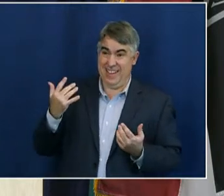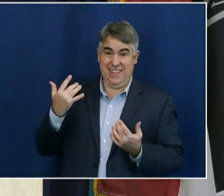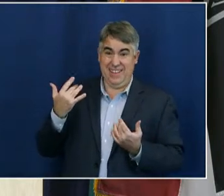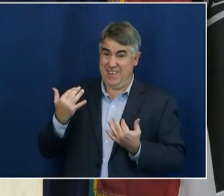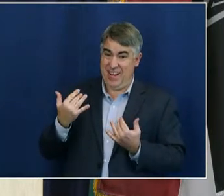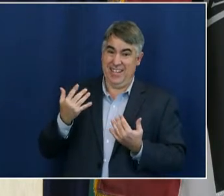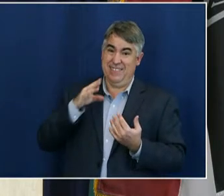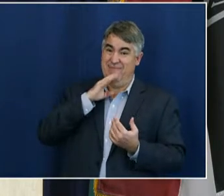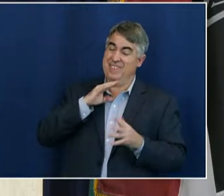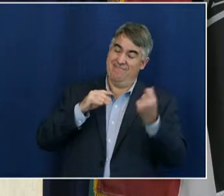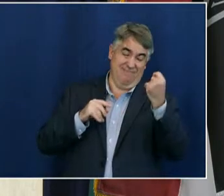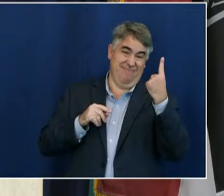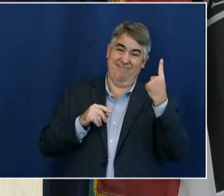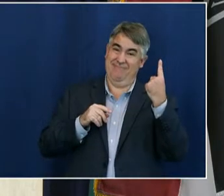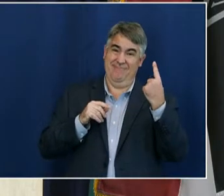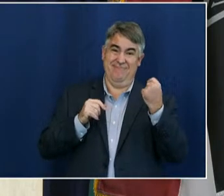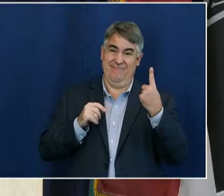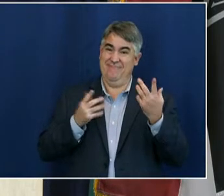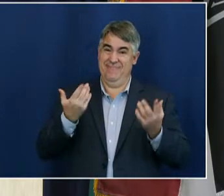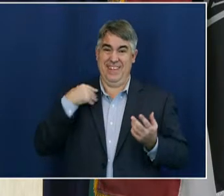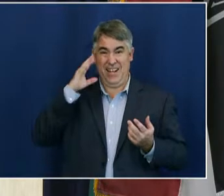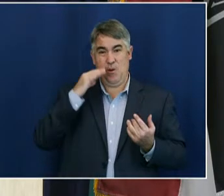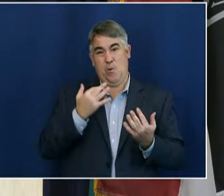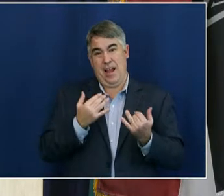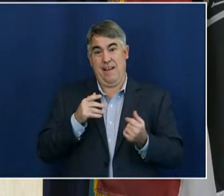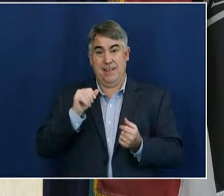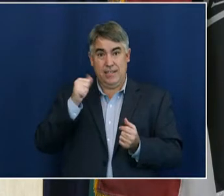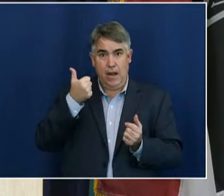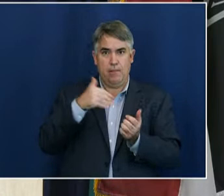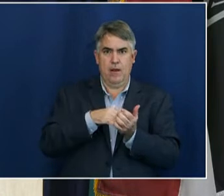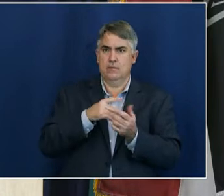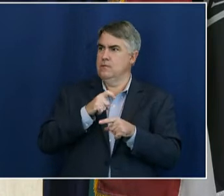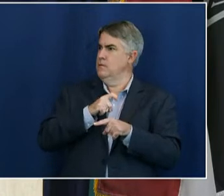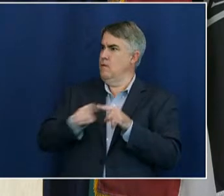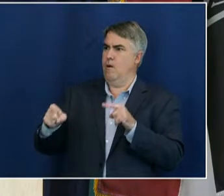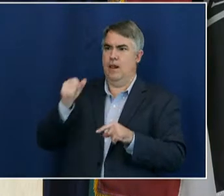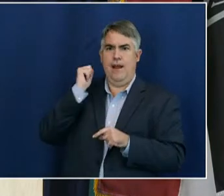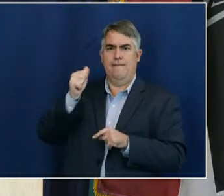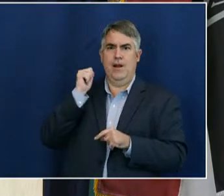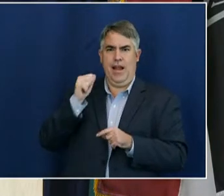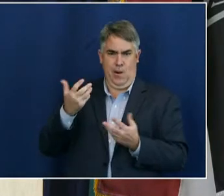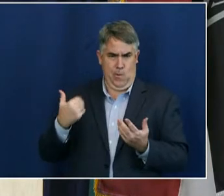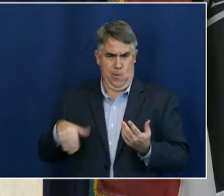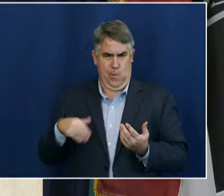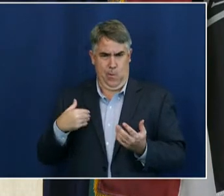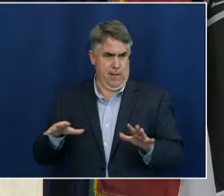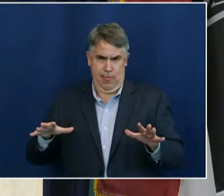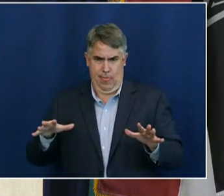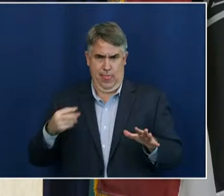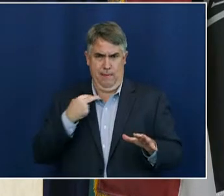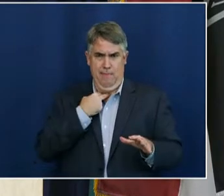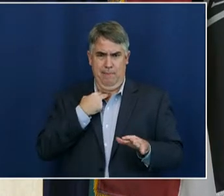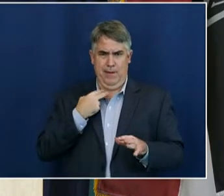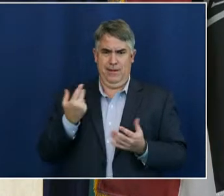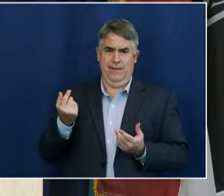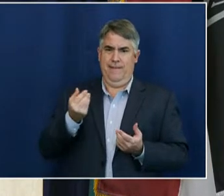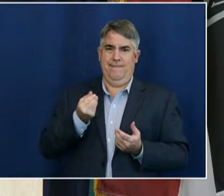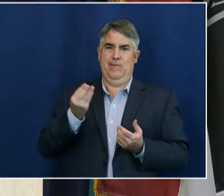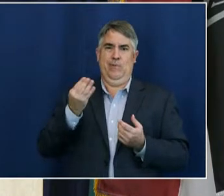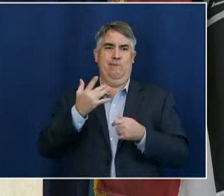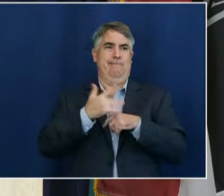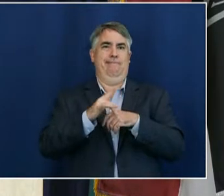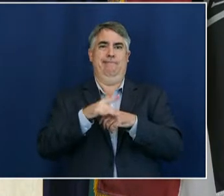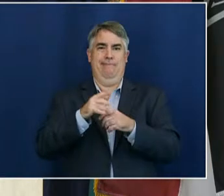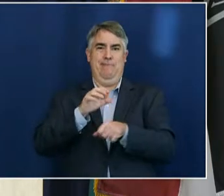tens of thousands of calls all day long, every single day, and there's only a handful of available appointments, it really is a